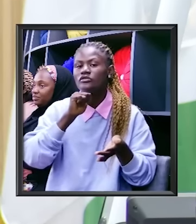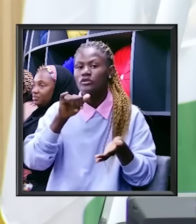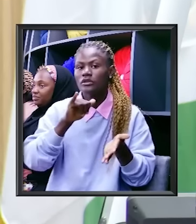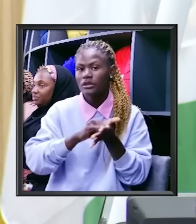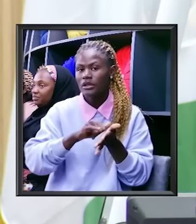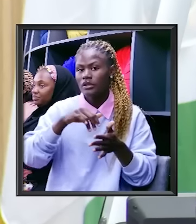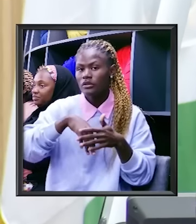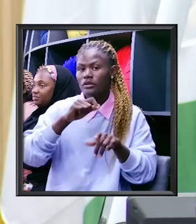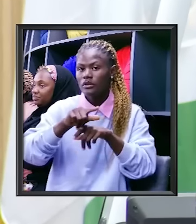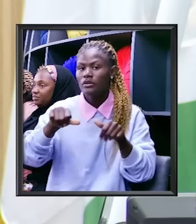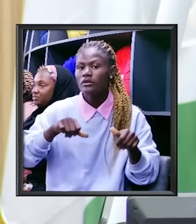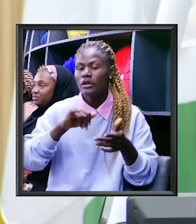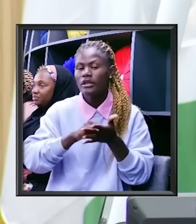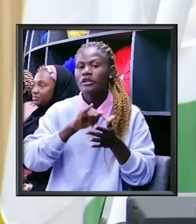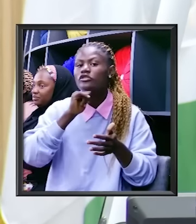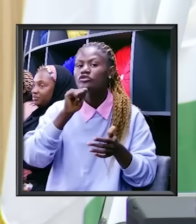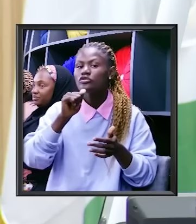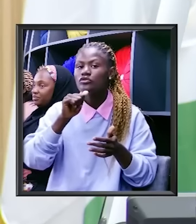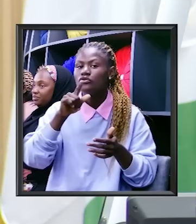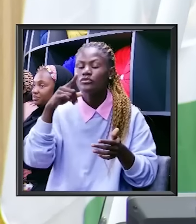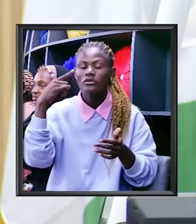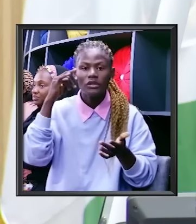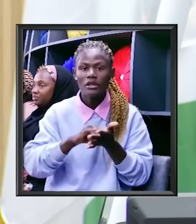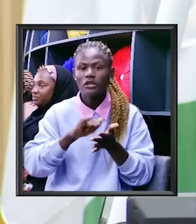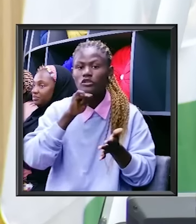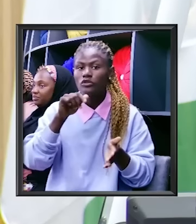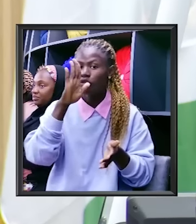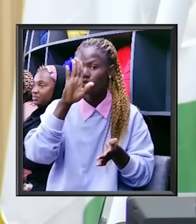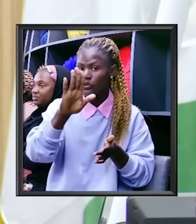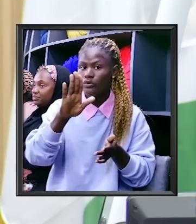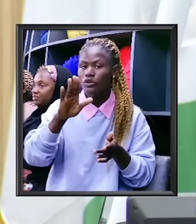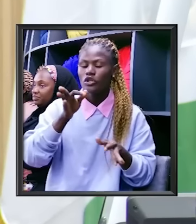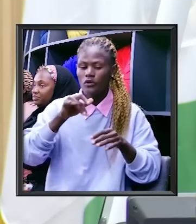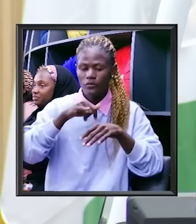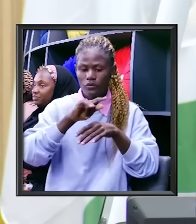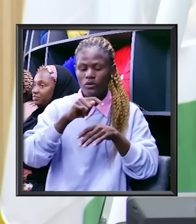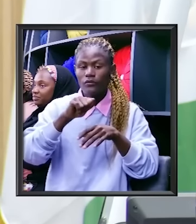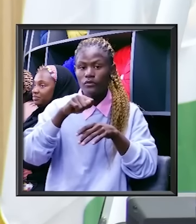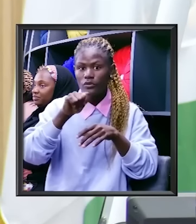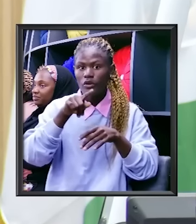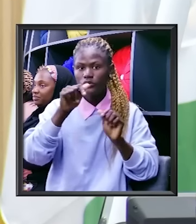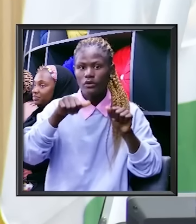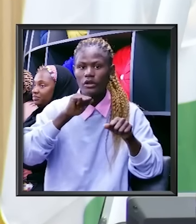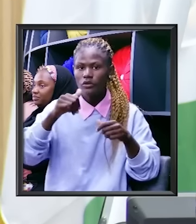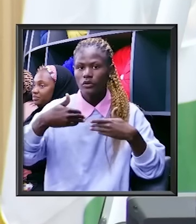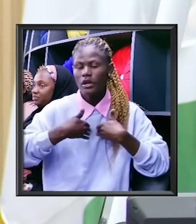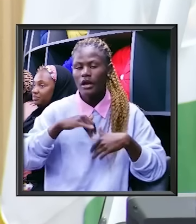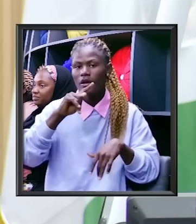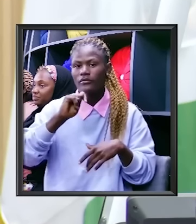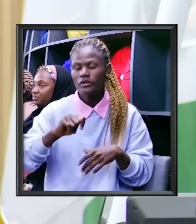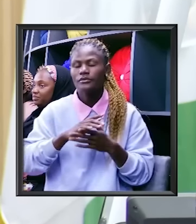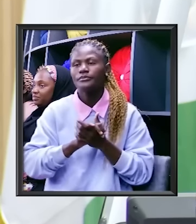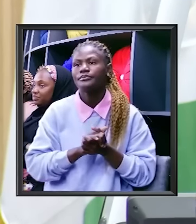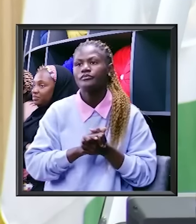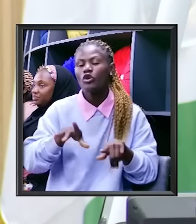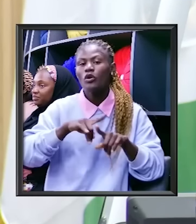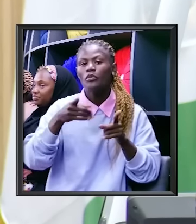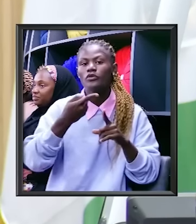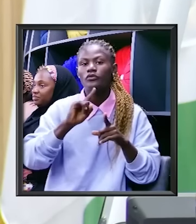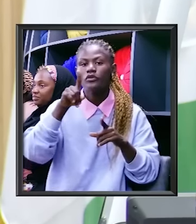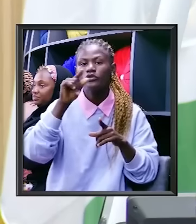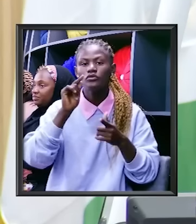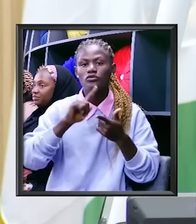the areas where you think say no be your area of strength, if you try, you no go fit get them or improve on it. But for you to get